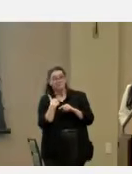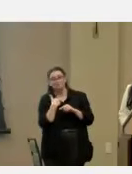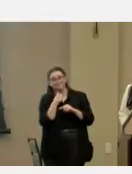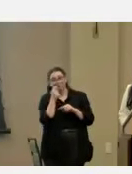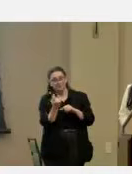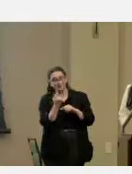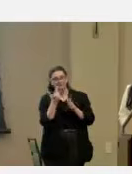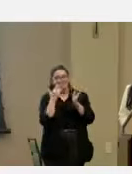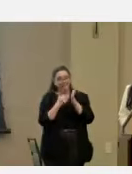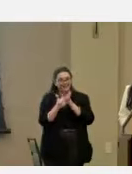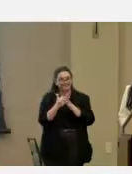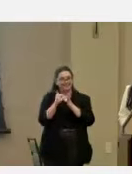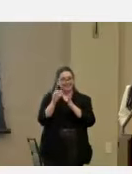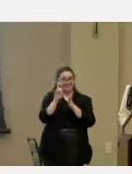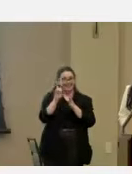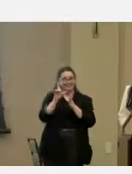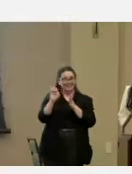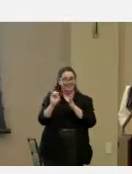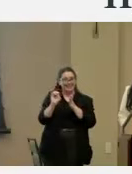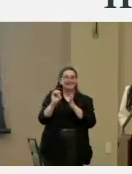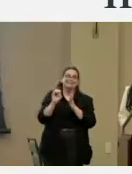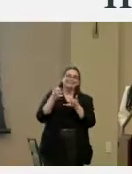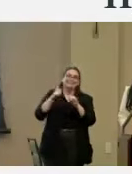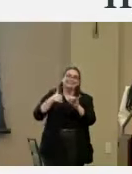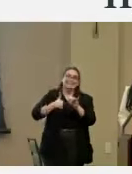are ANA negative when it comes to discoid lupus.